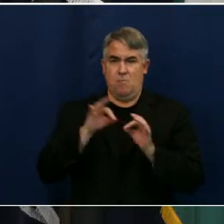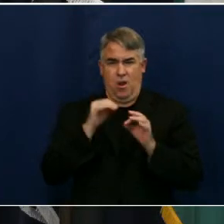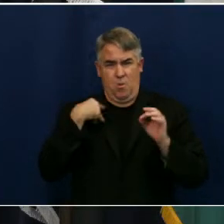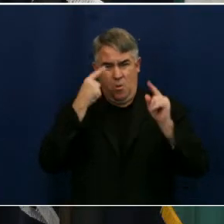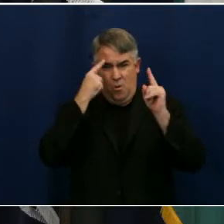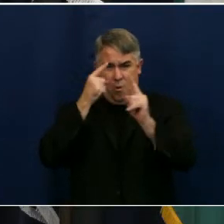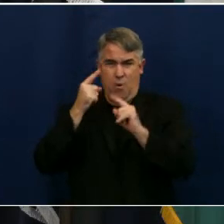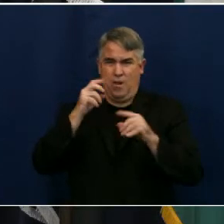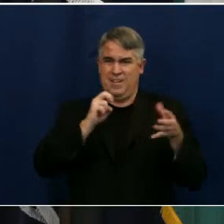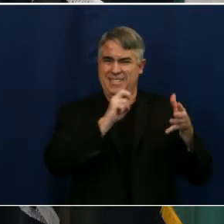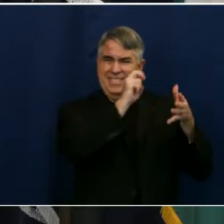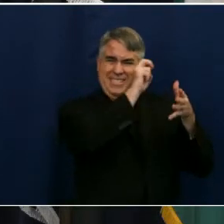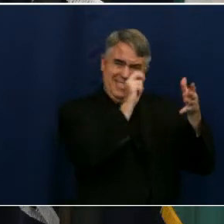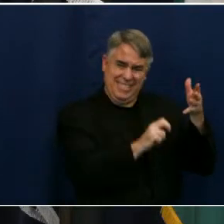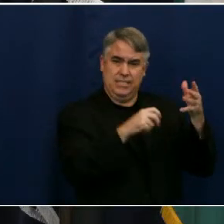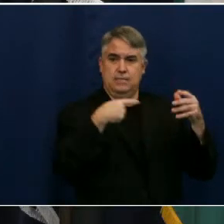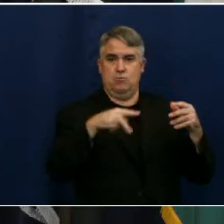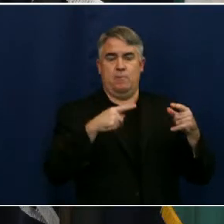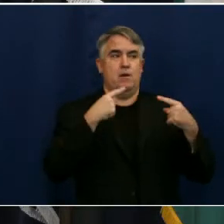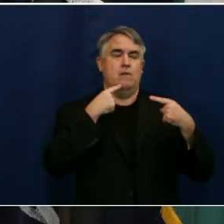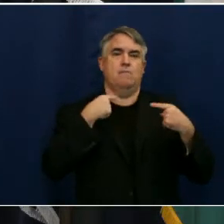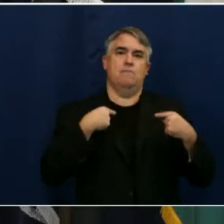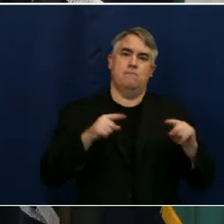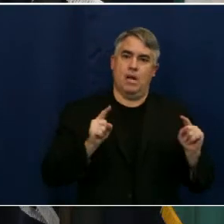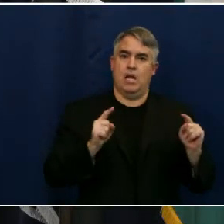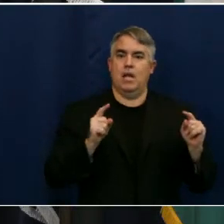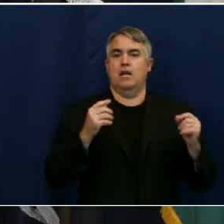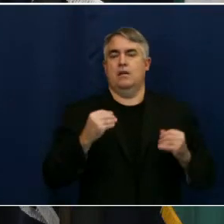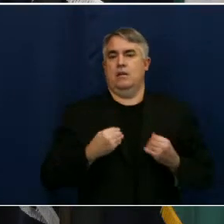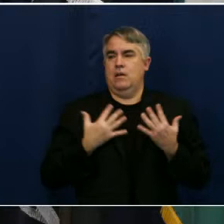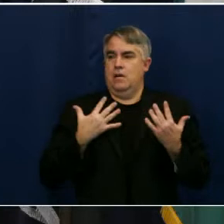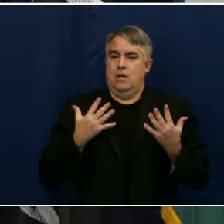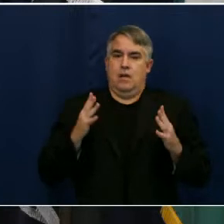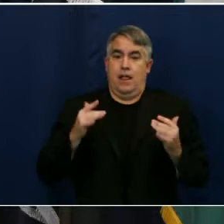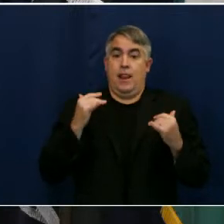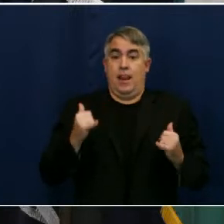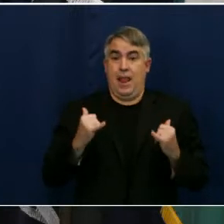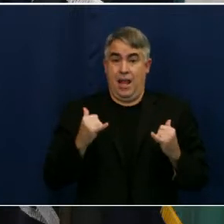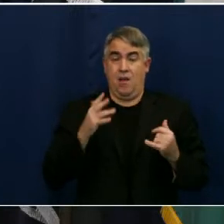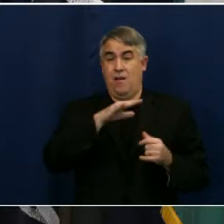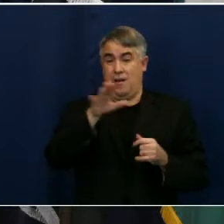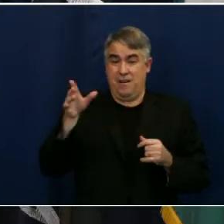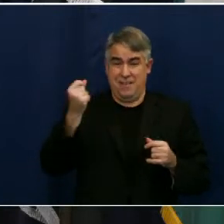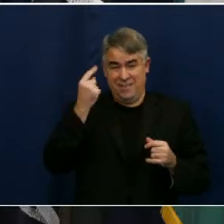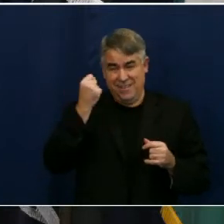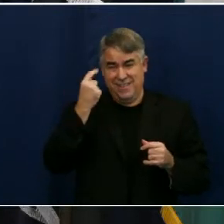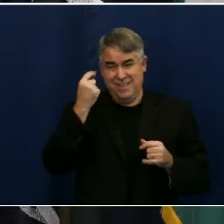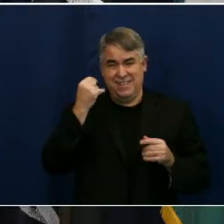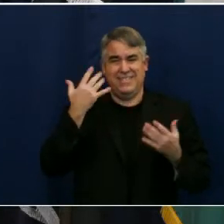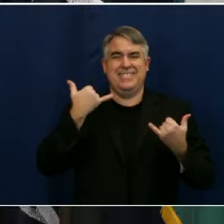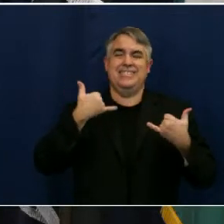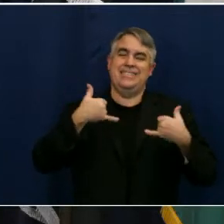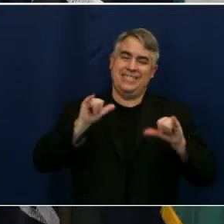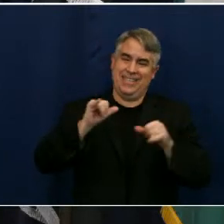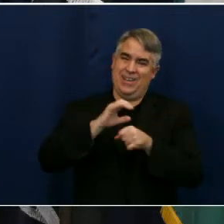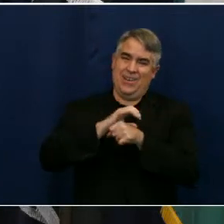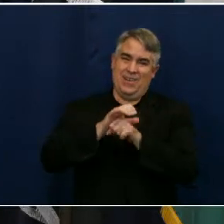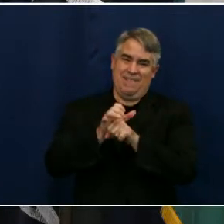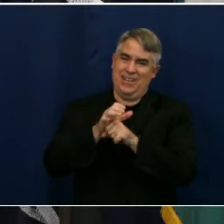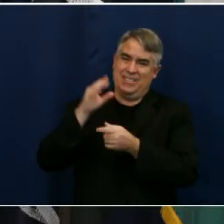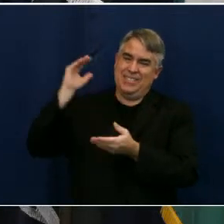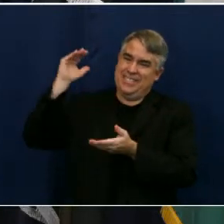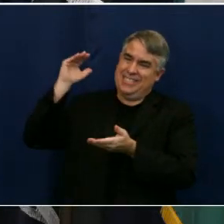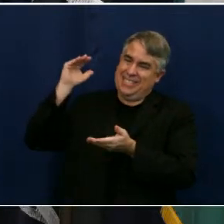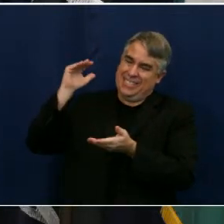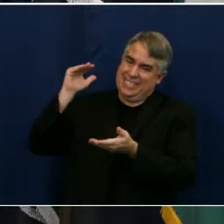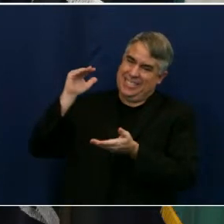tier. That is encouraging, but we also want to keep our downward trajectory to get to lower tiers, so we continue to encourage everyone to